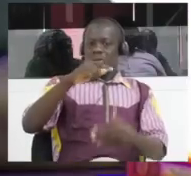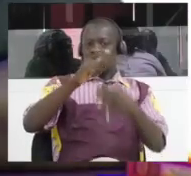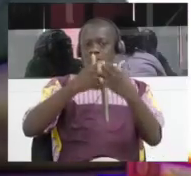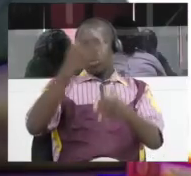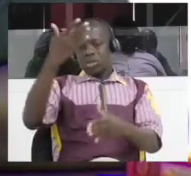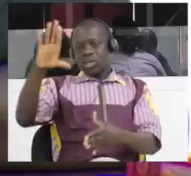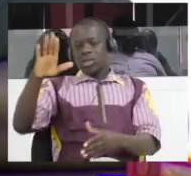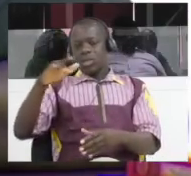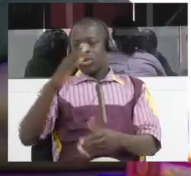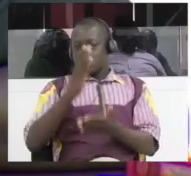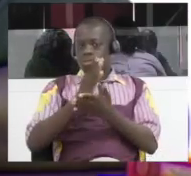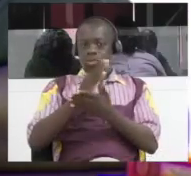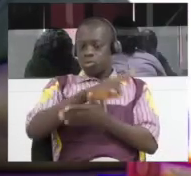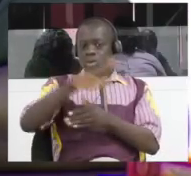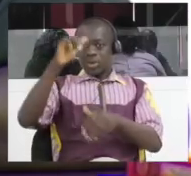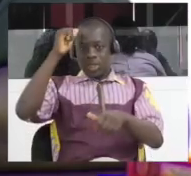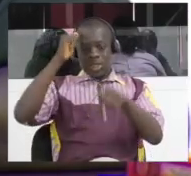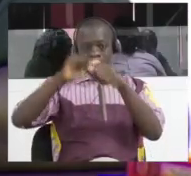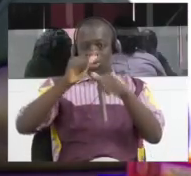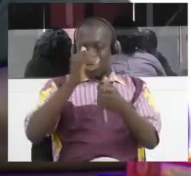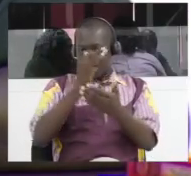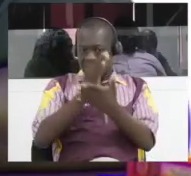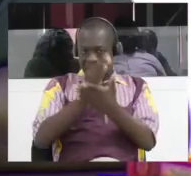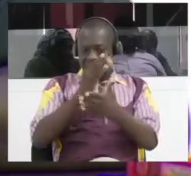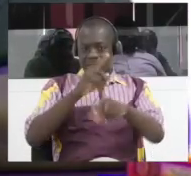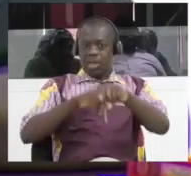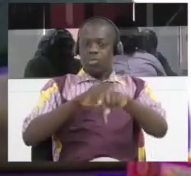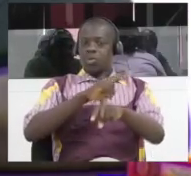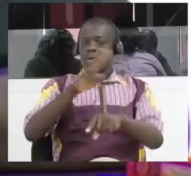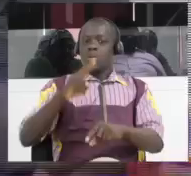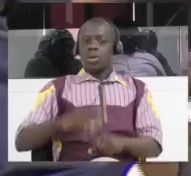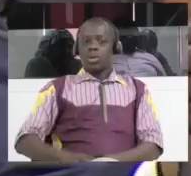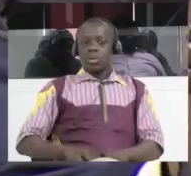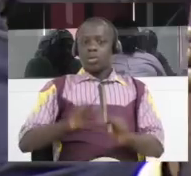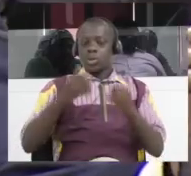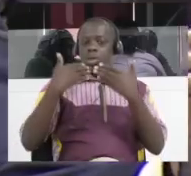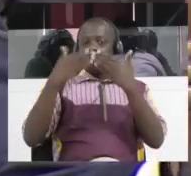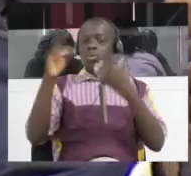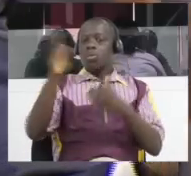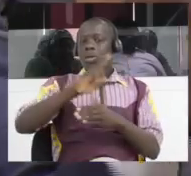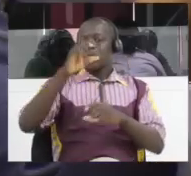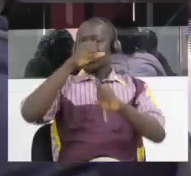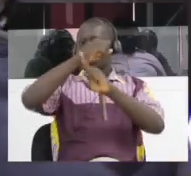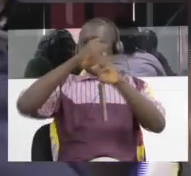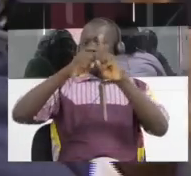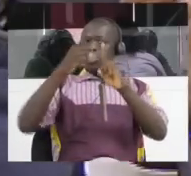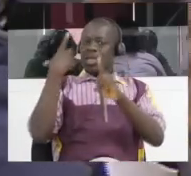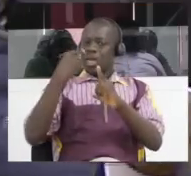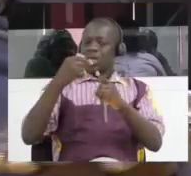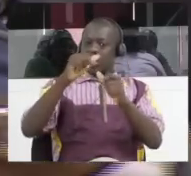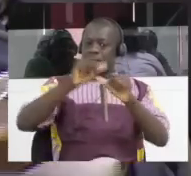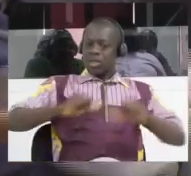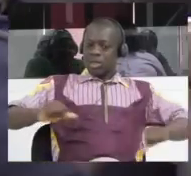10. I definitely don't remember the exact time. Can you tell us what the situation was